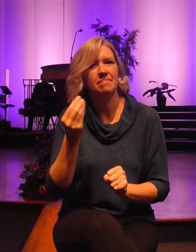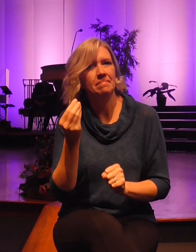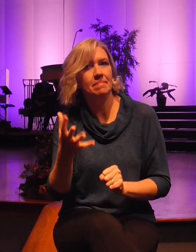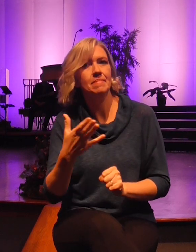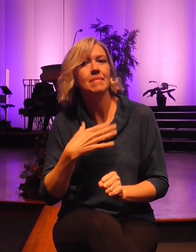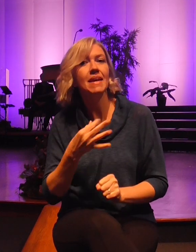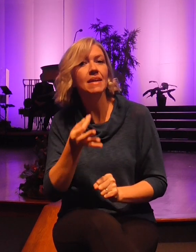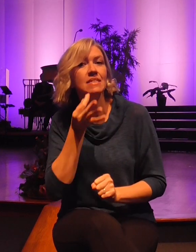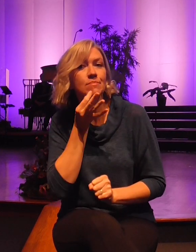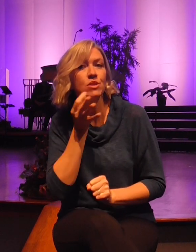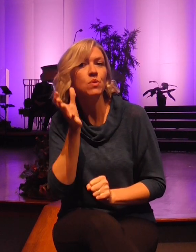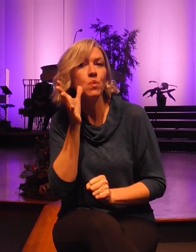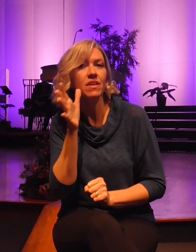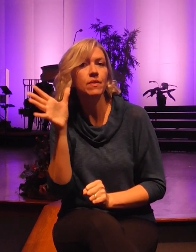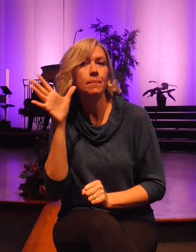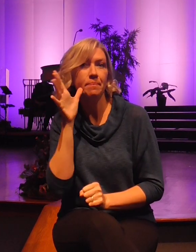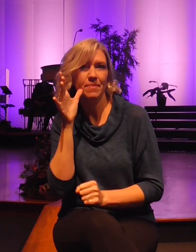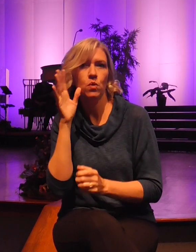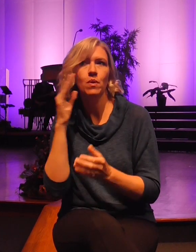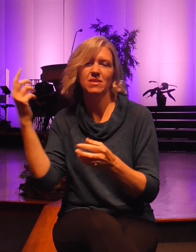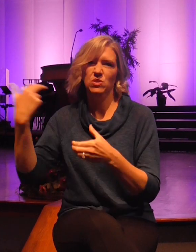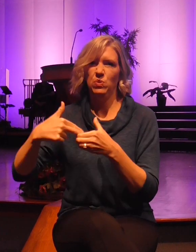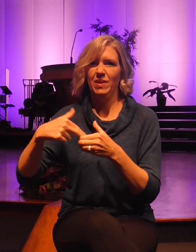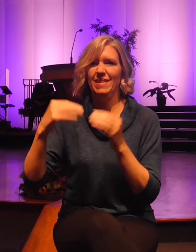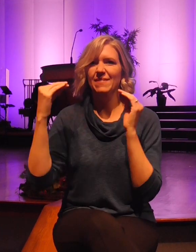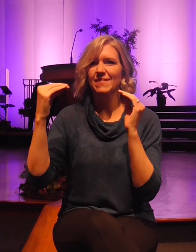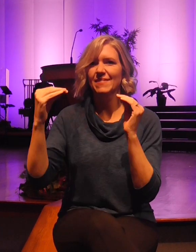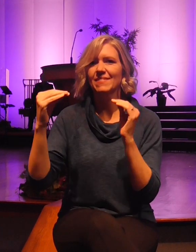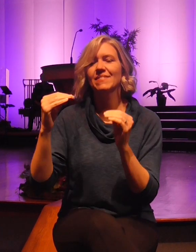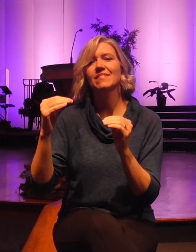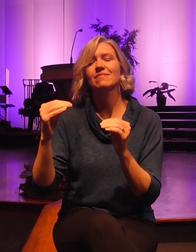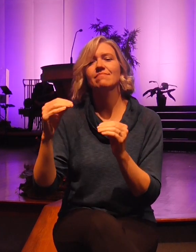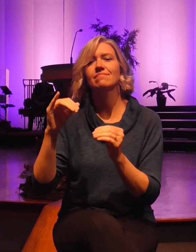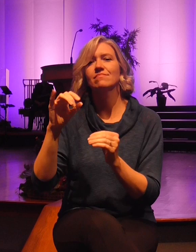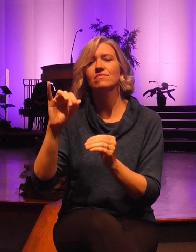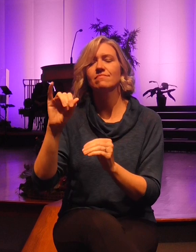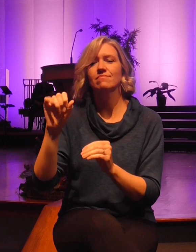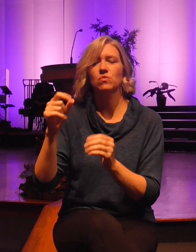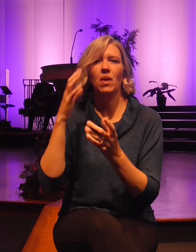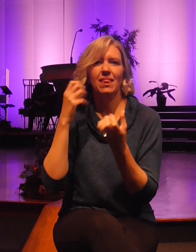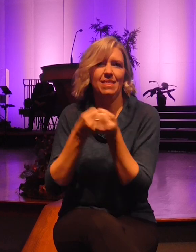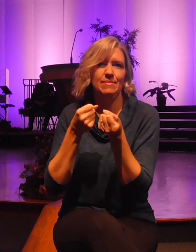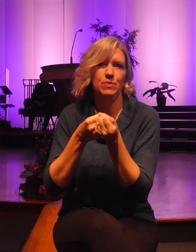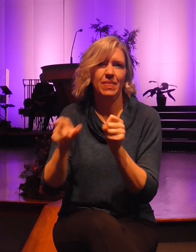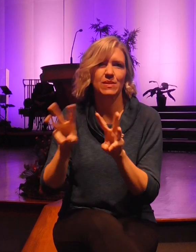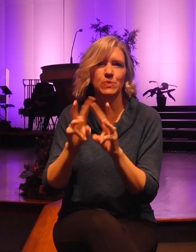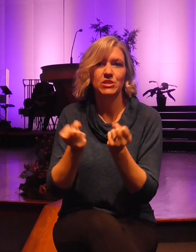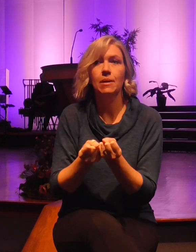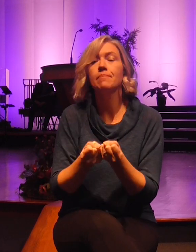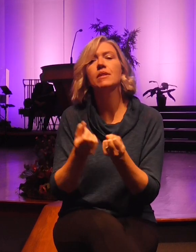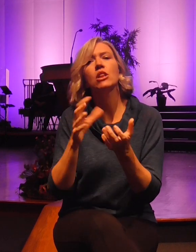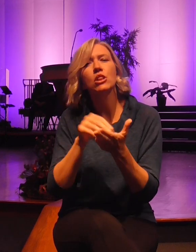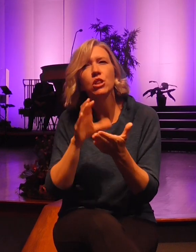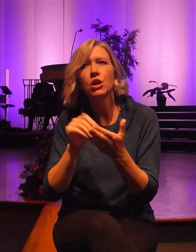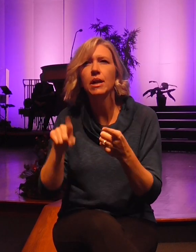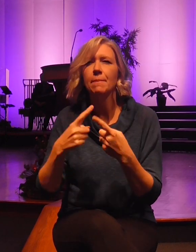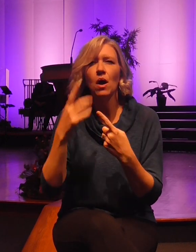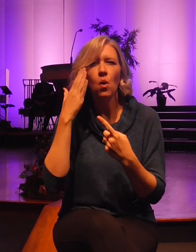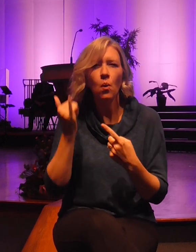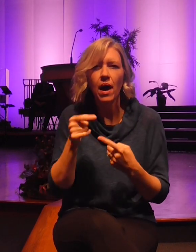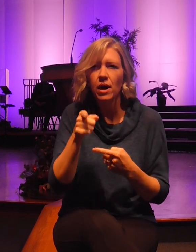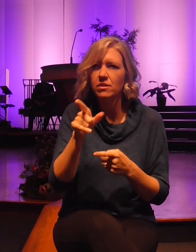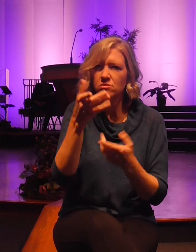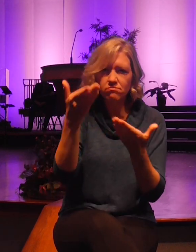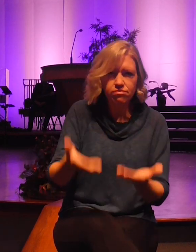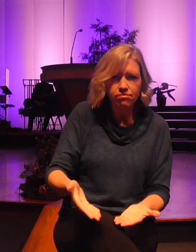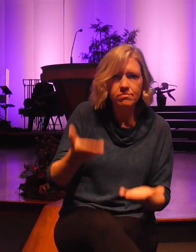mother, Linda Frazee, is going to be joining me in facilitating. Come and learn more about who you are. And by the way, you share this life with other people. You can learn a lot about